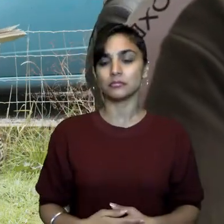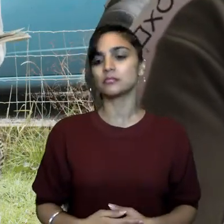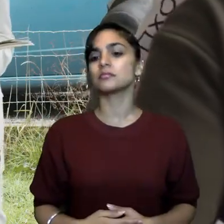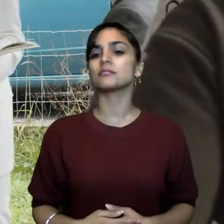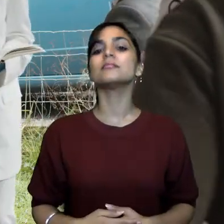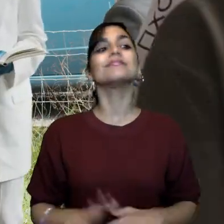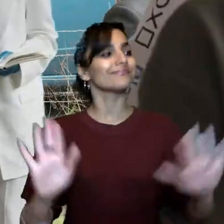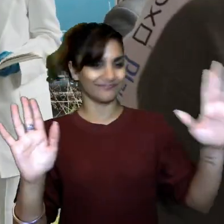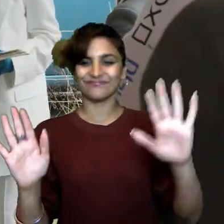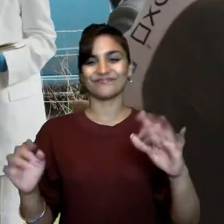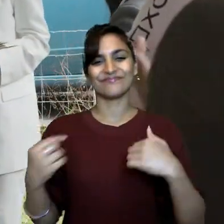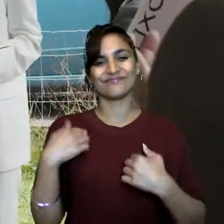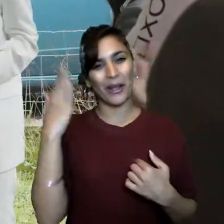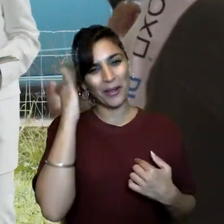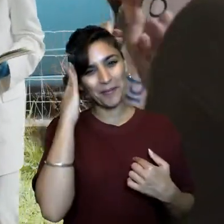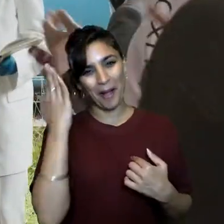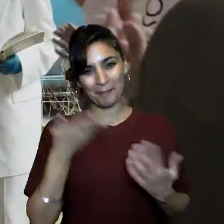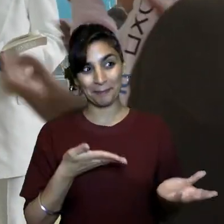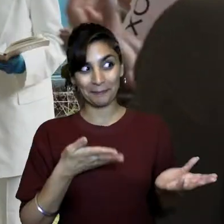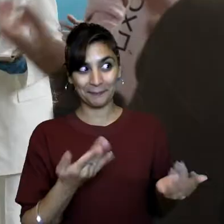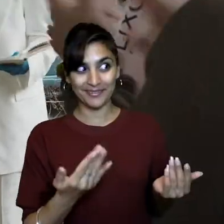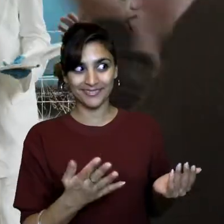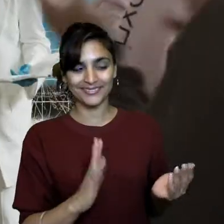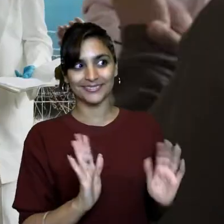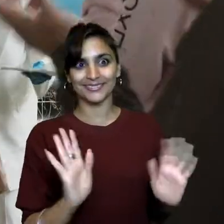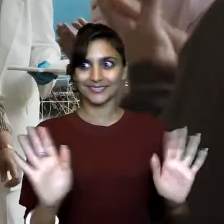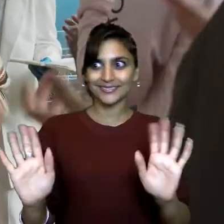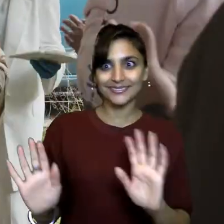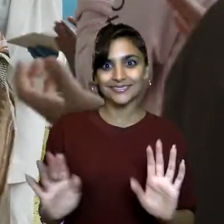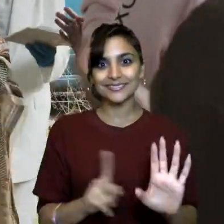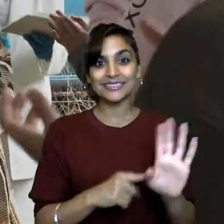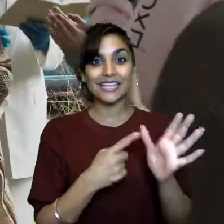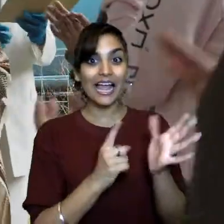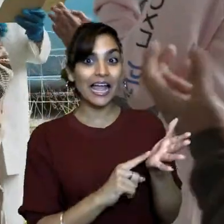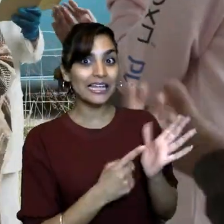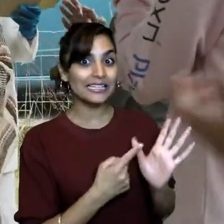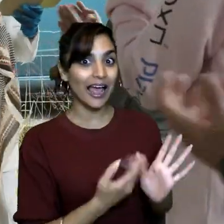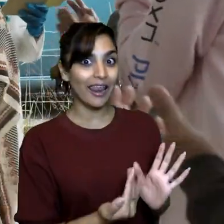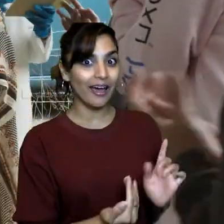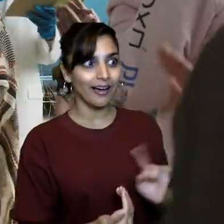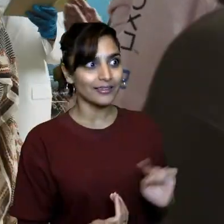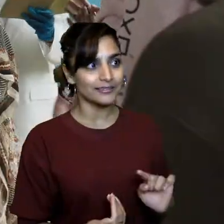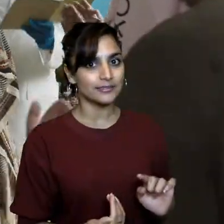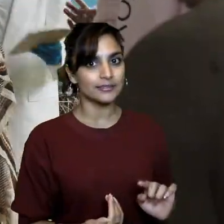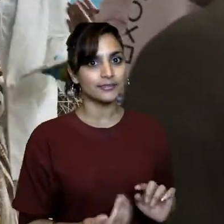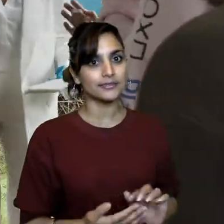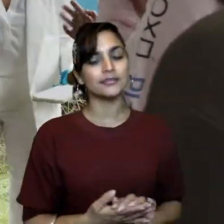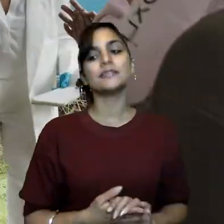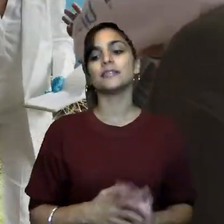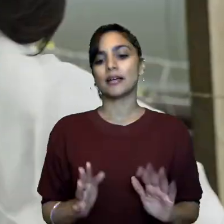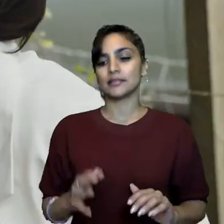is my mother everyone. Come on. Yalla yalla. Right okay um